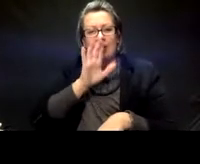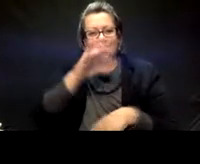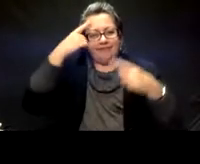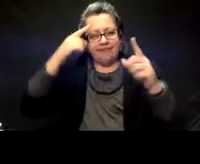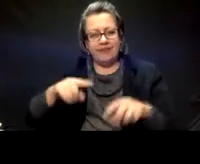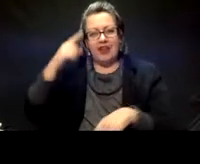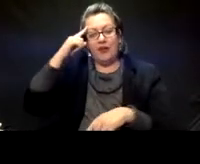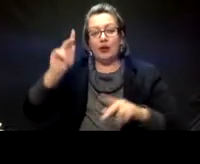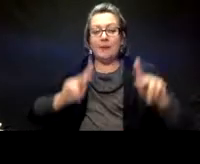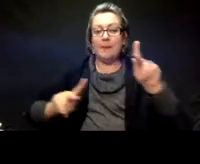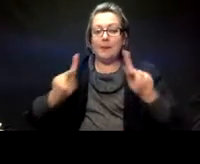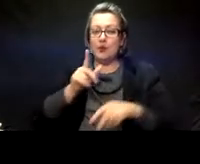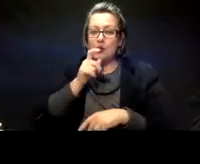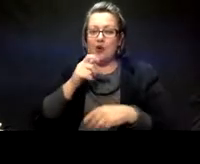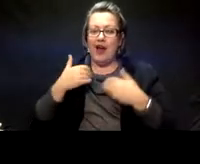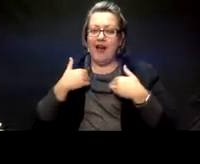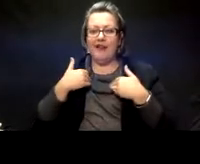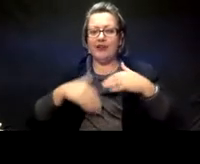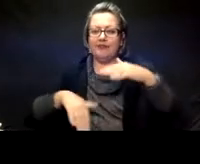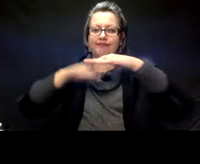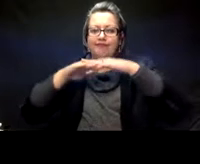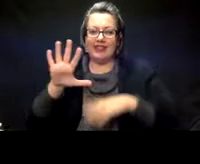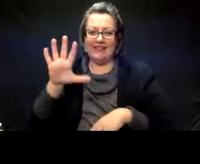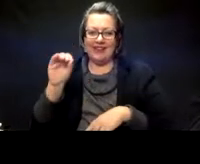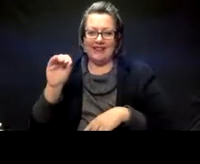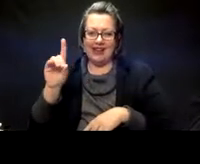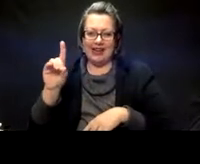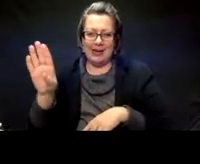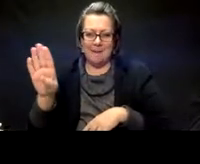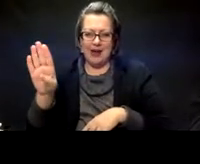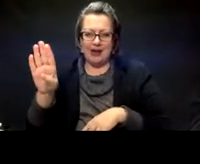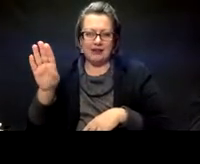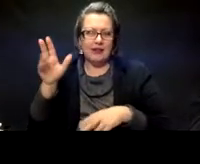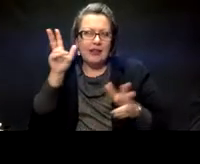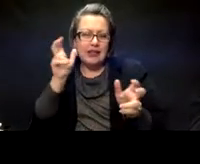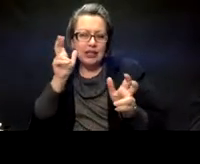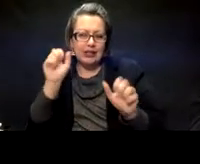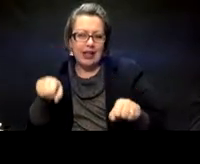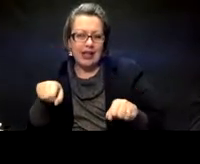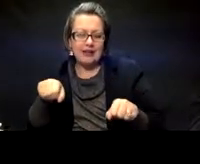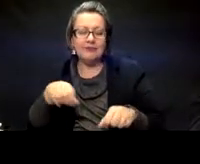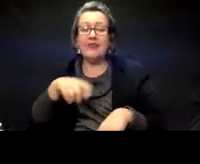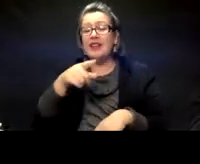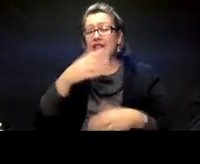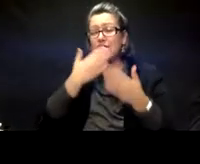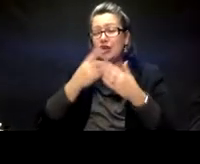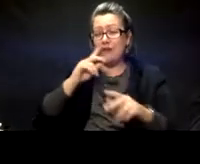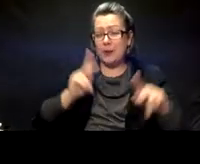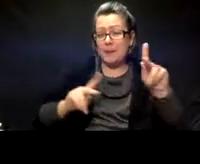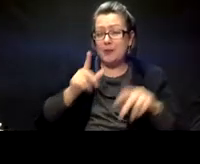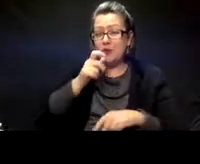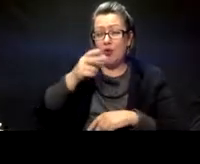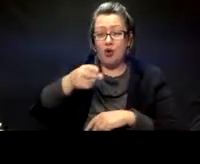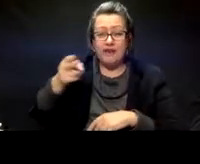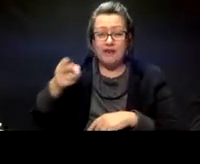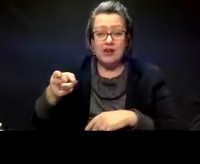For this, the phone, it really is conducive for people who have up to 50 decibels of